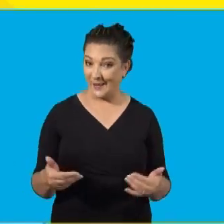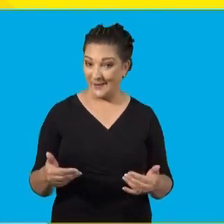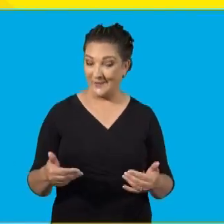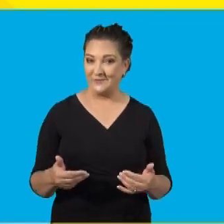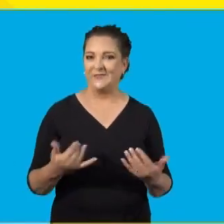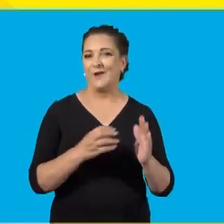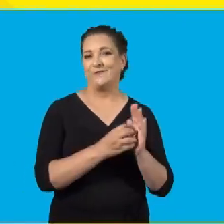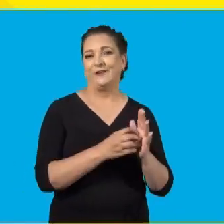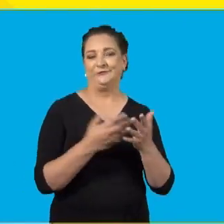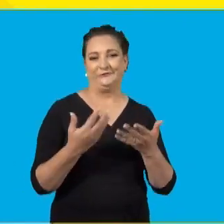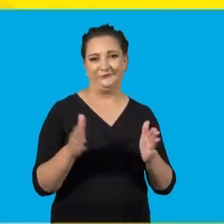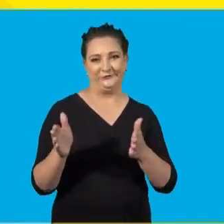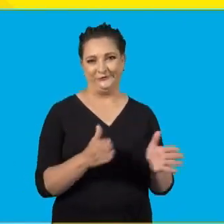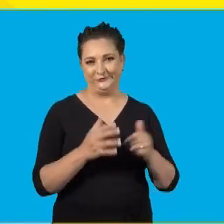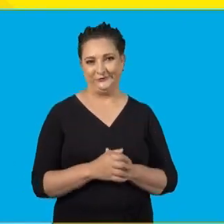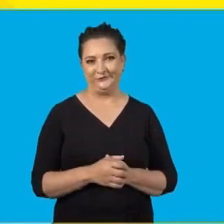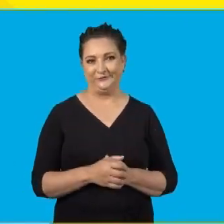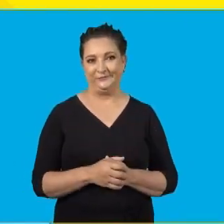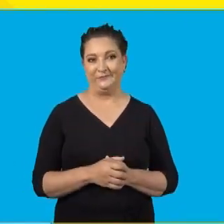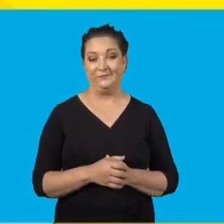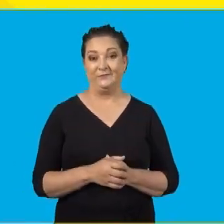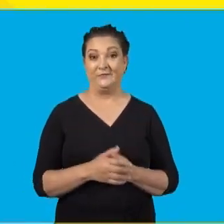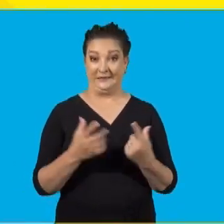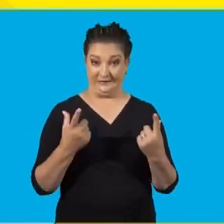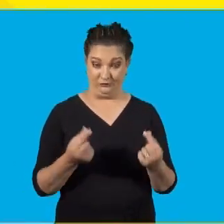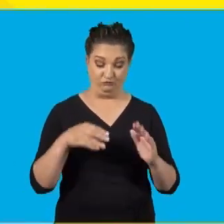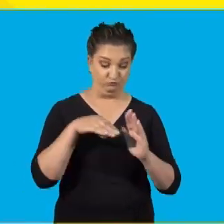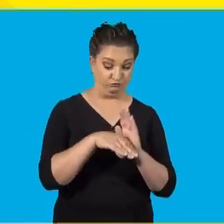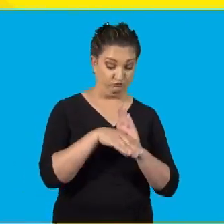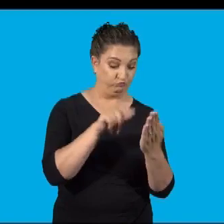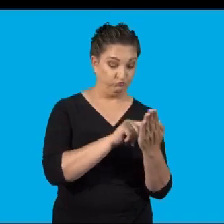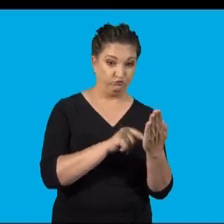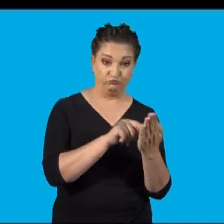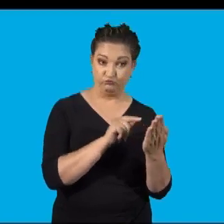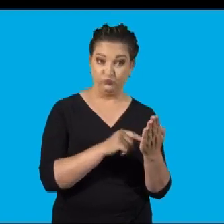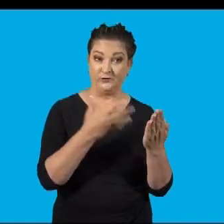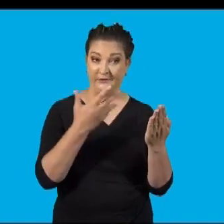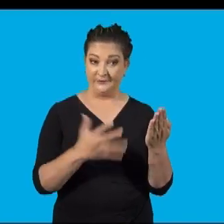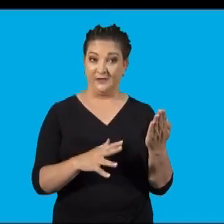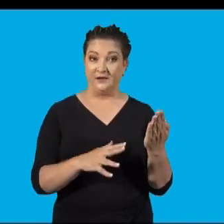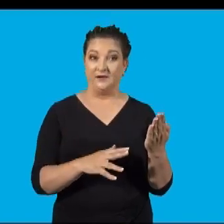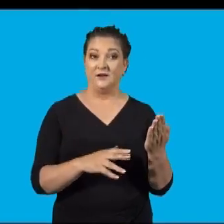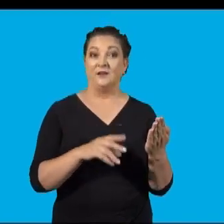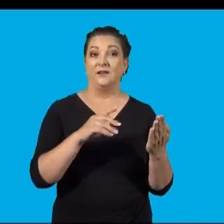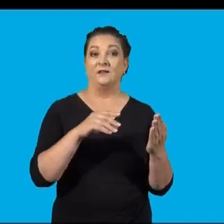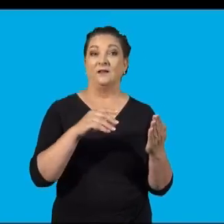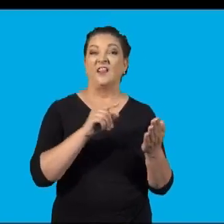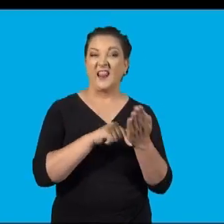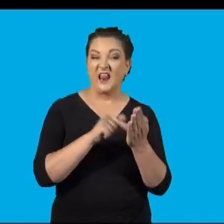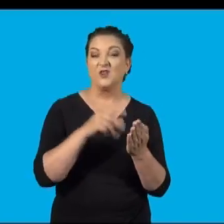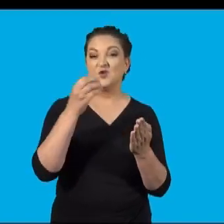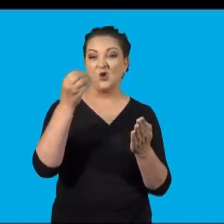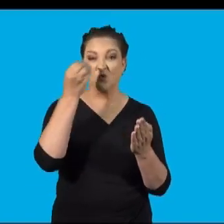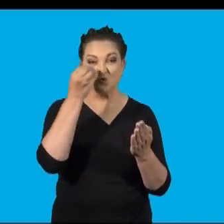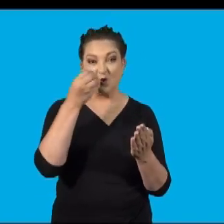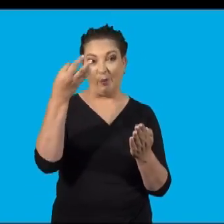Welcome back, dear learners, from the ad break. So far we have done depreciation calculations and we recorded in note number 3. We